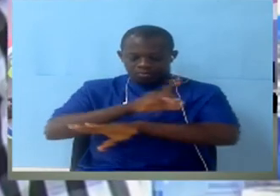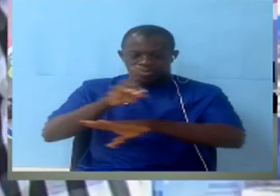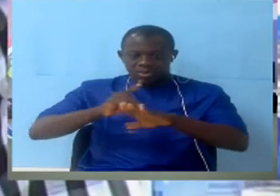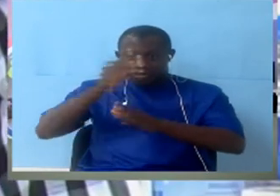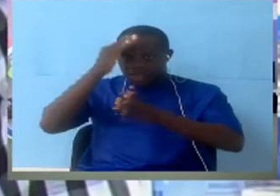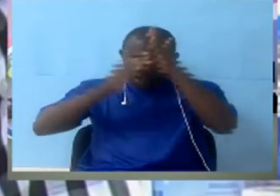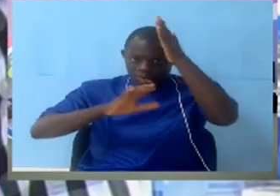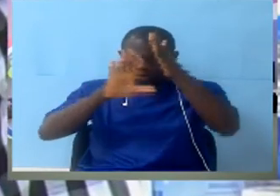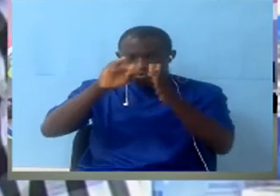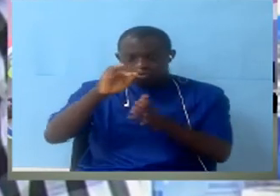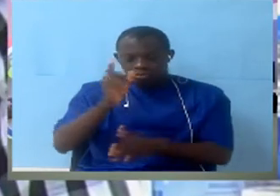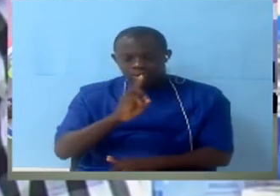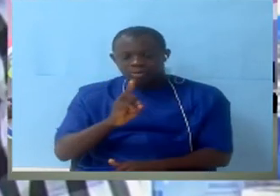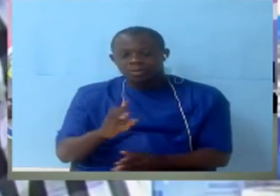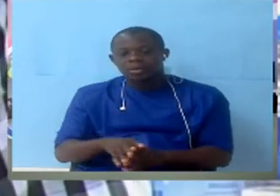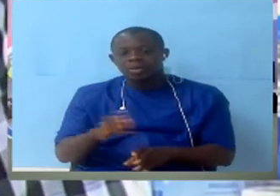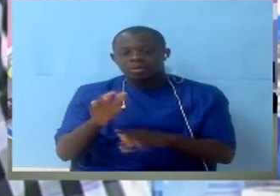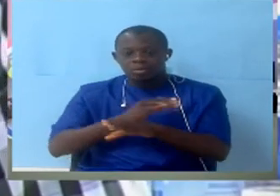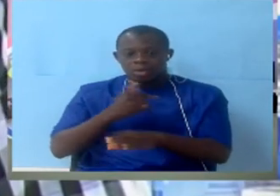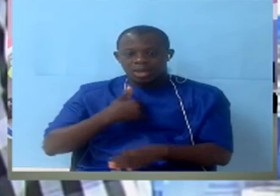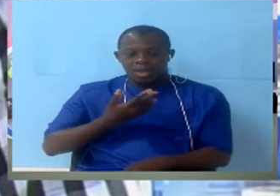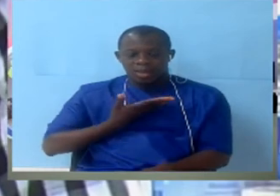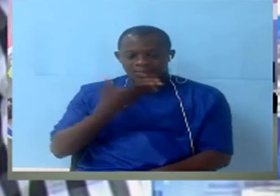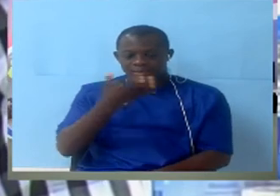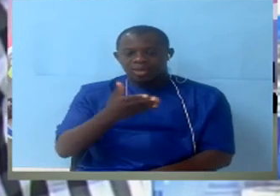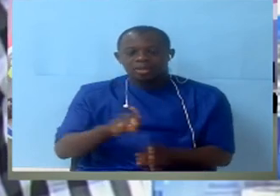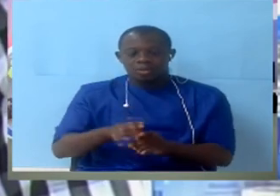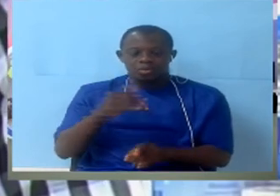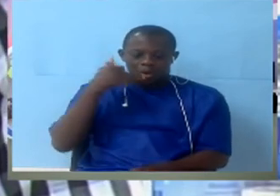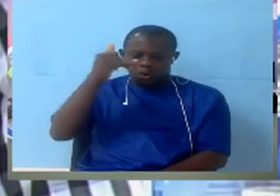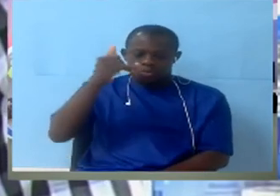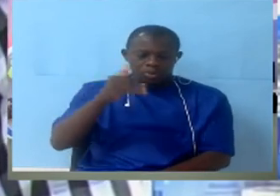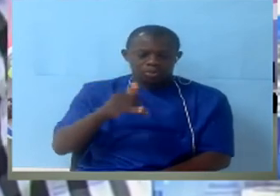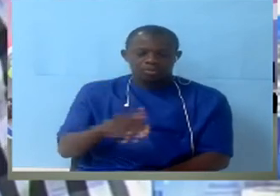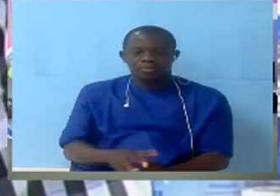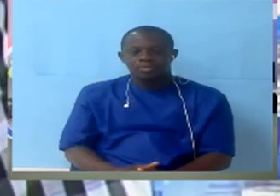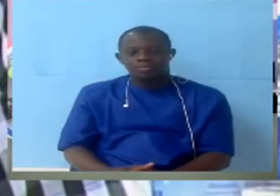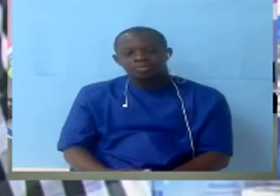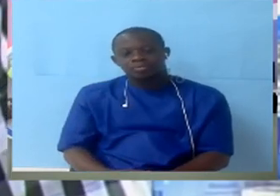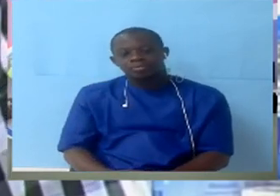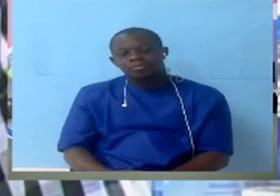So I was at the camp. So you called telephone auto. They called me on the phone.